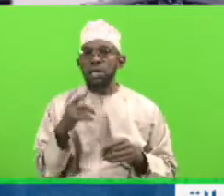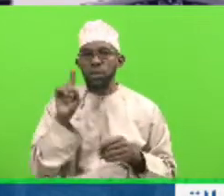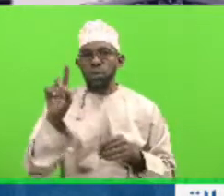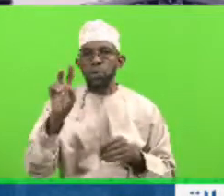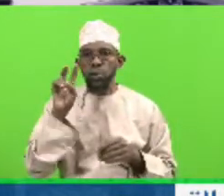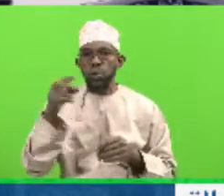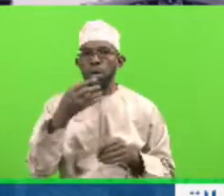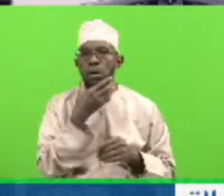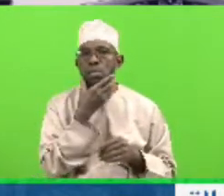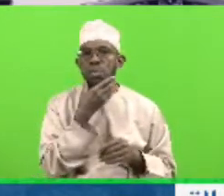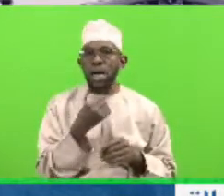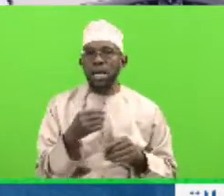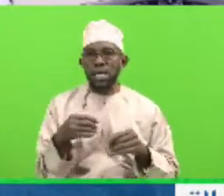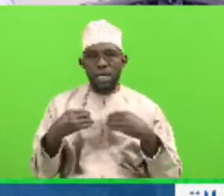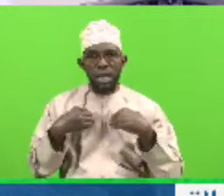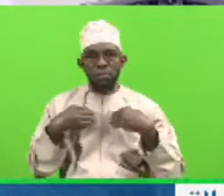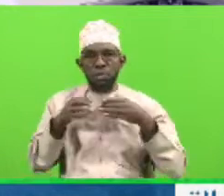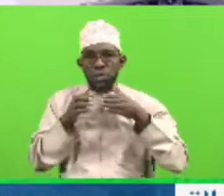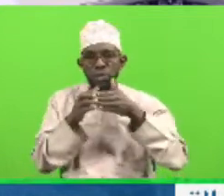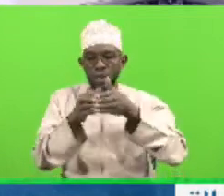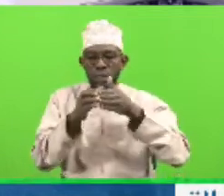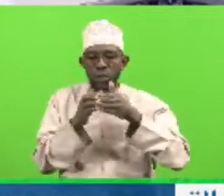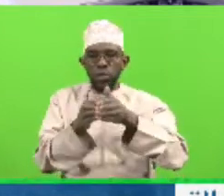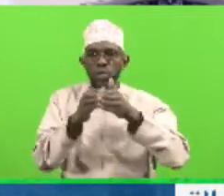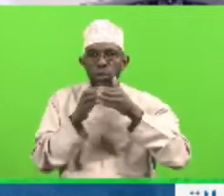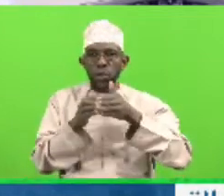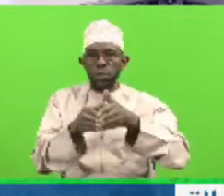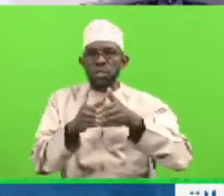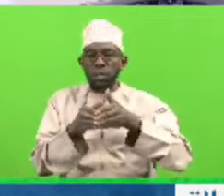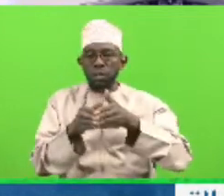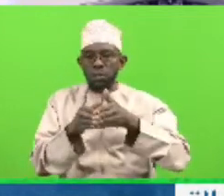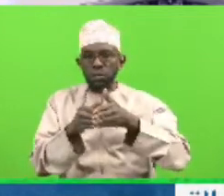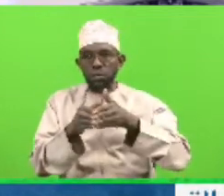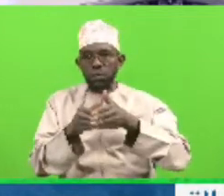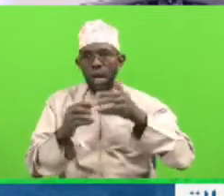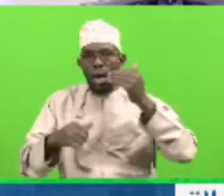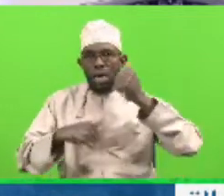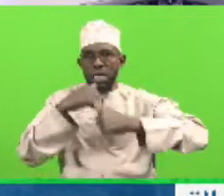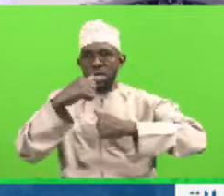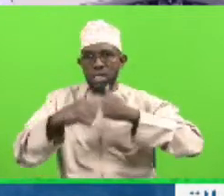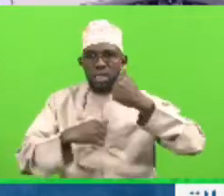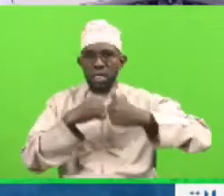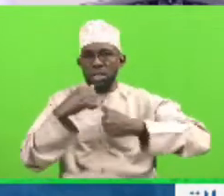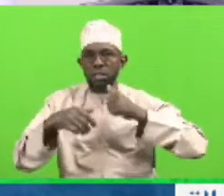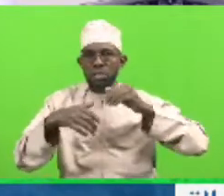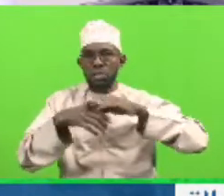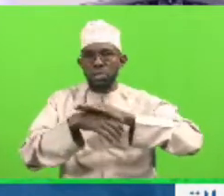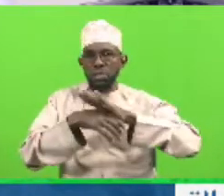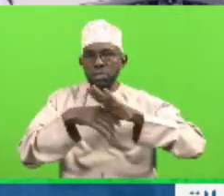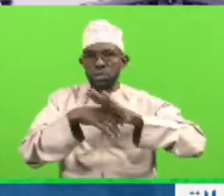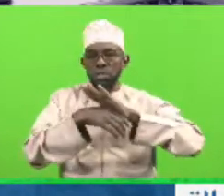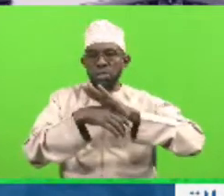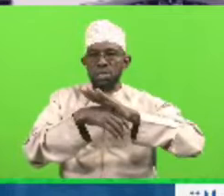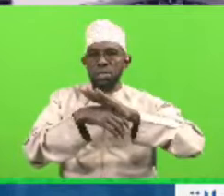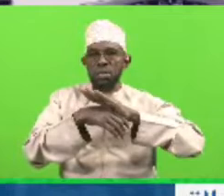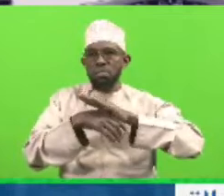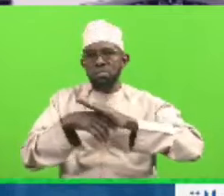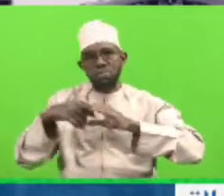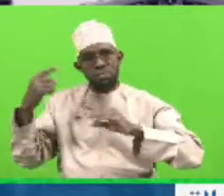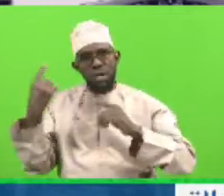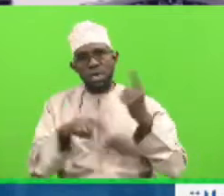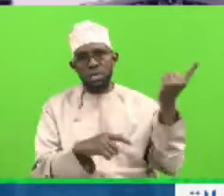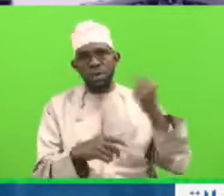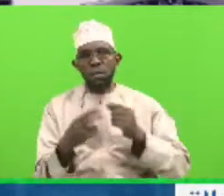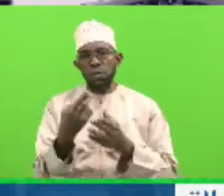If two men commit a lewd act of homosexuality, punish them